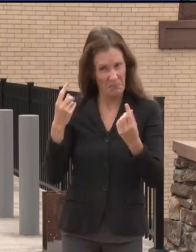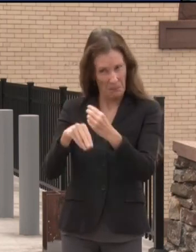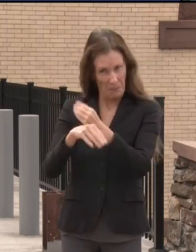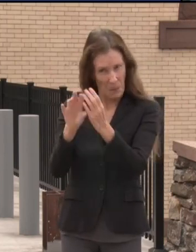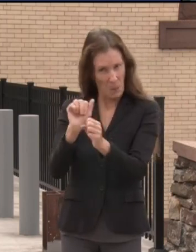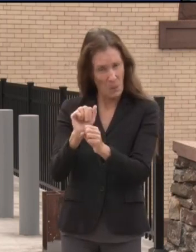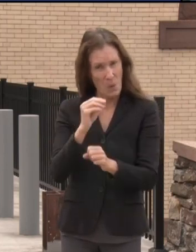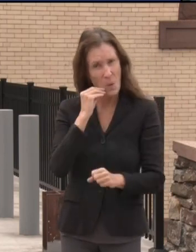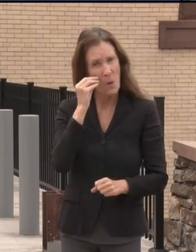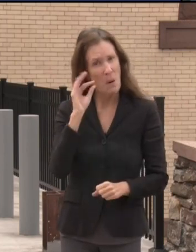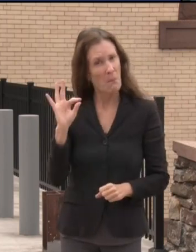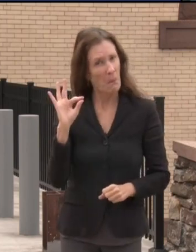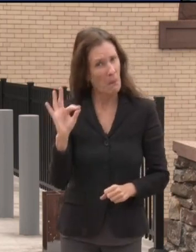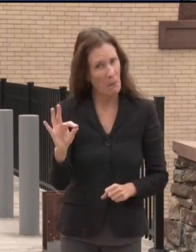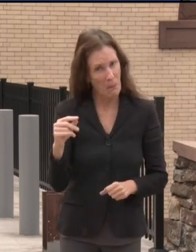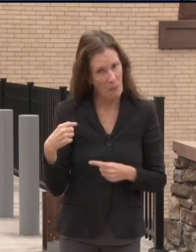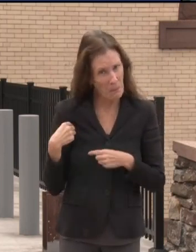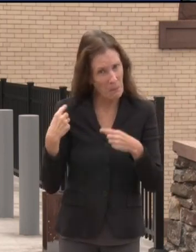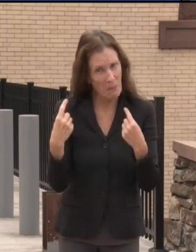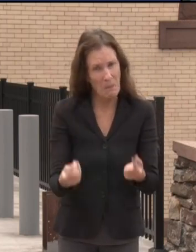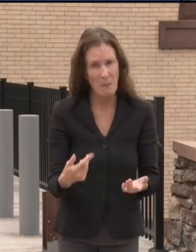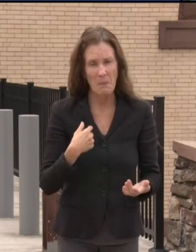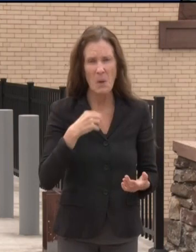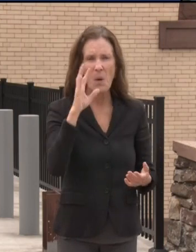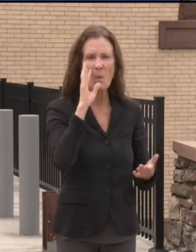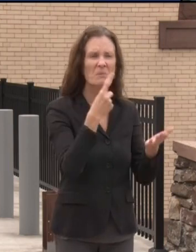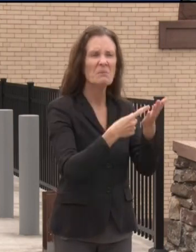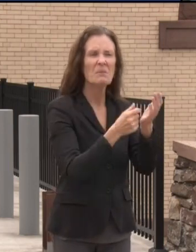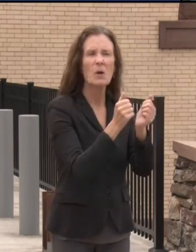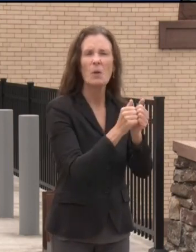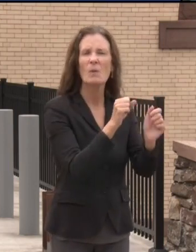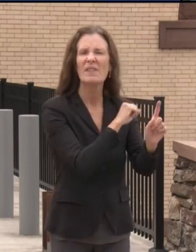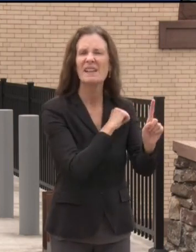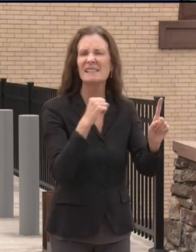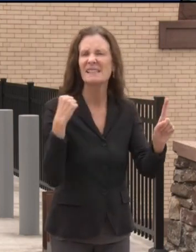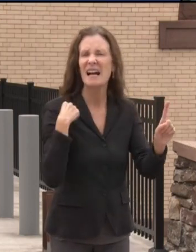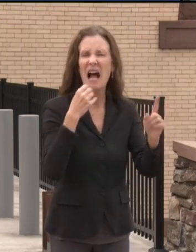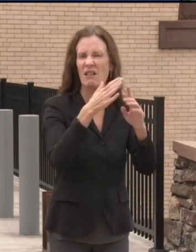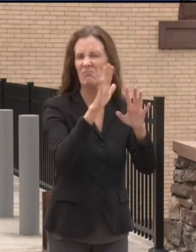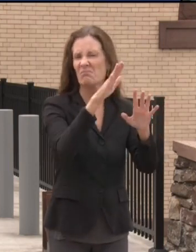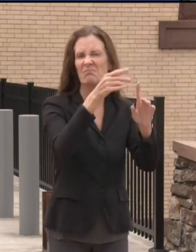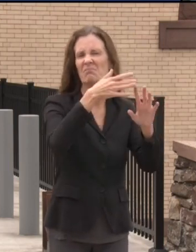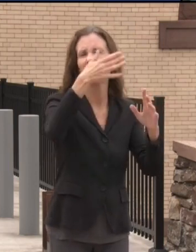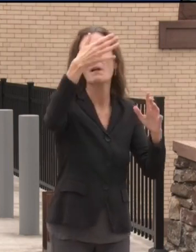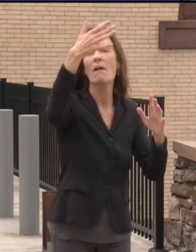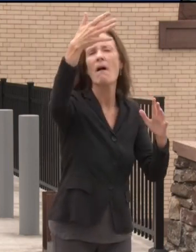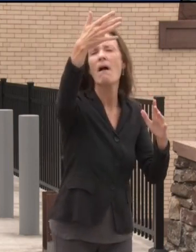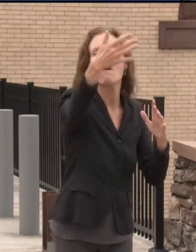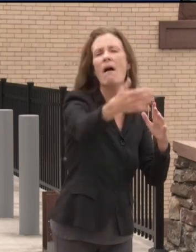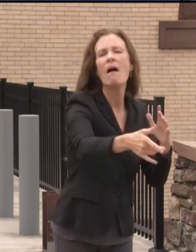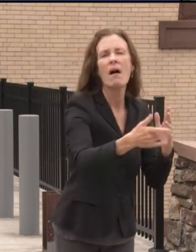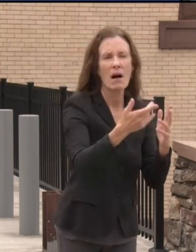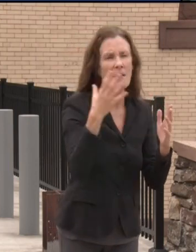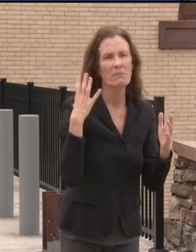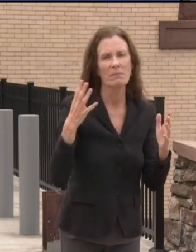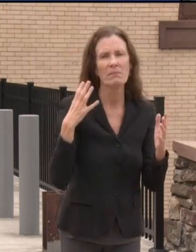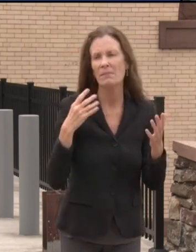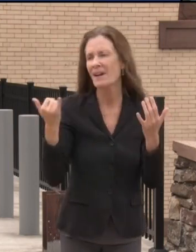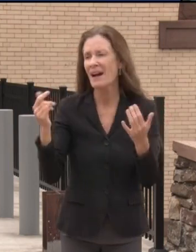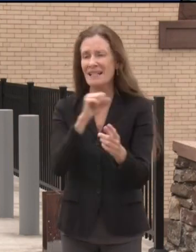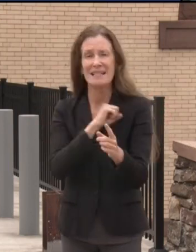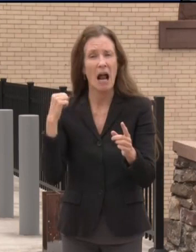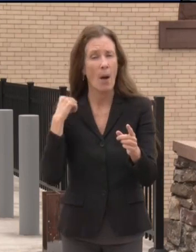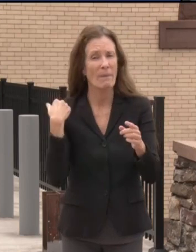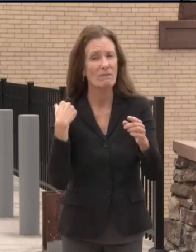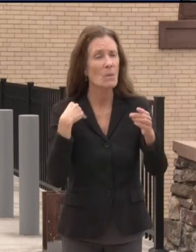have daily staff meetings in the, you know, like March, April, early May period. We went to twice a week staff meetings. We're now down to once a week staff